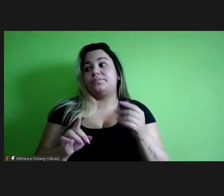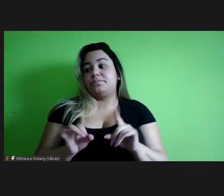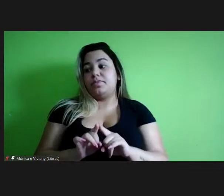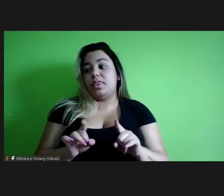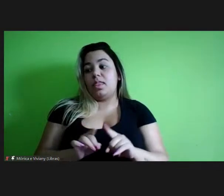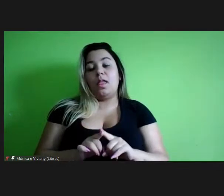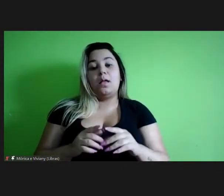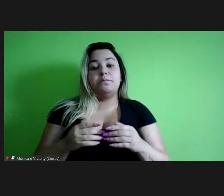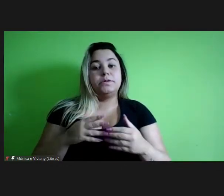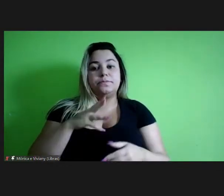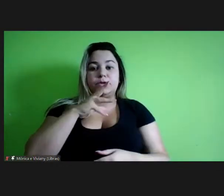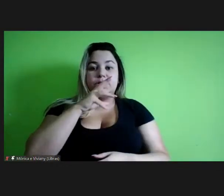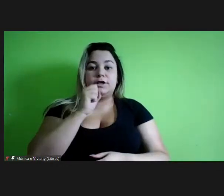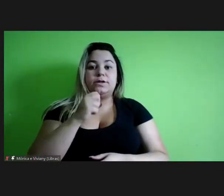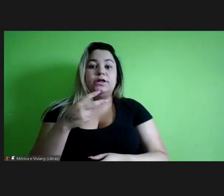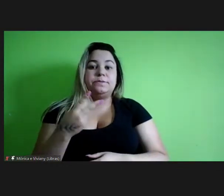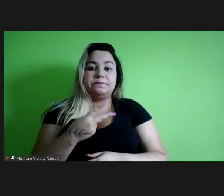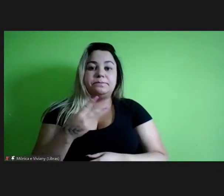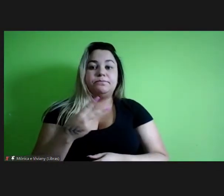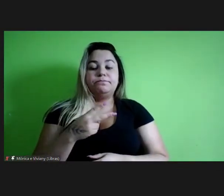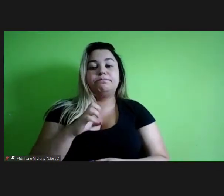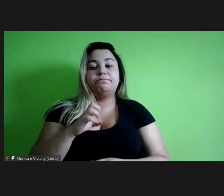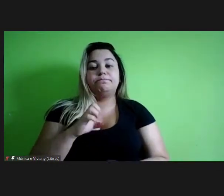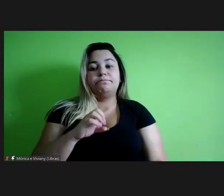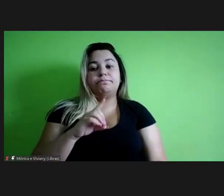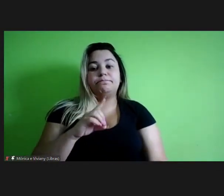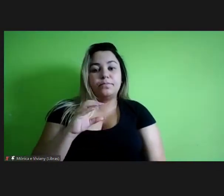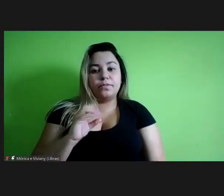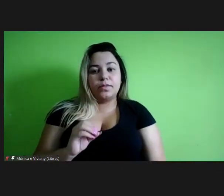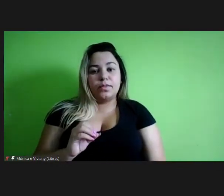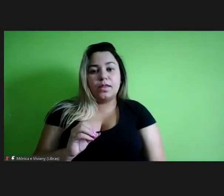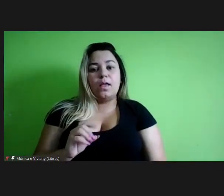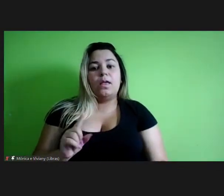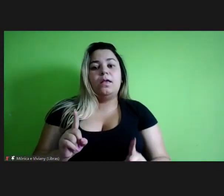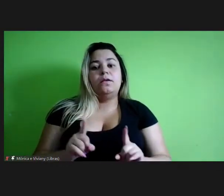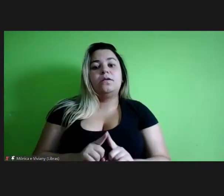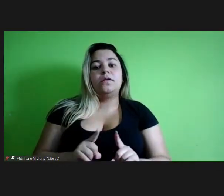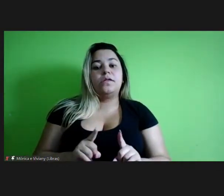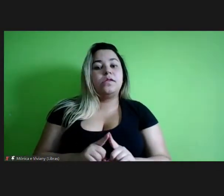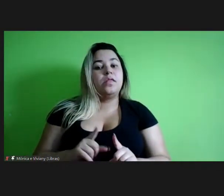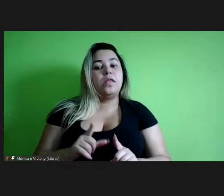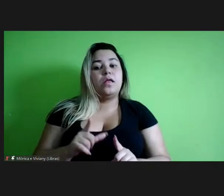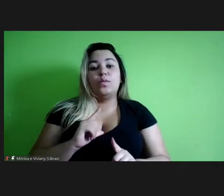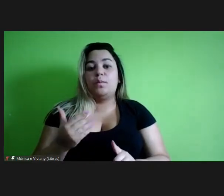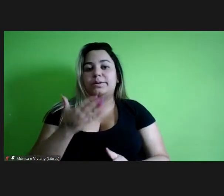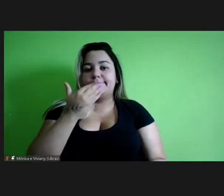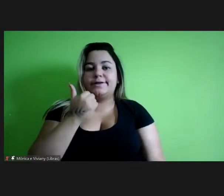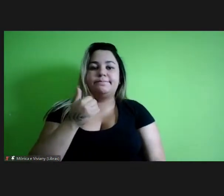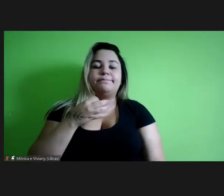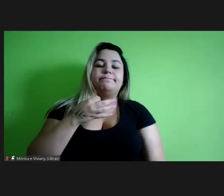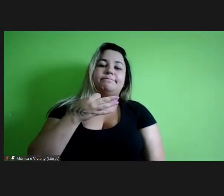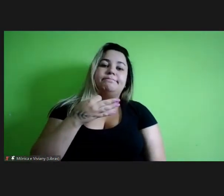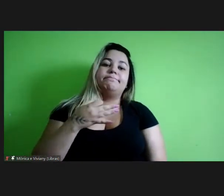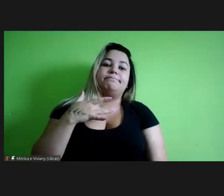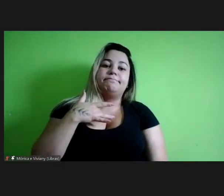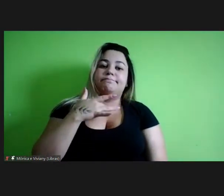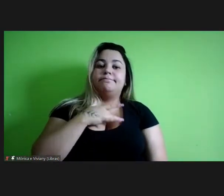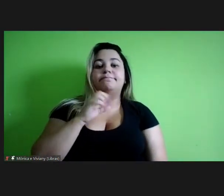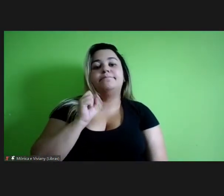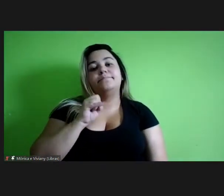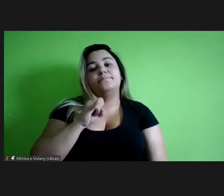guide that we have in the first and especially in the second edition. It's the fact that there is no